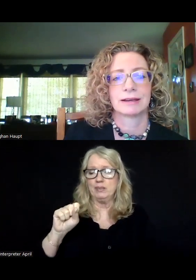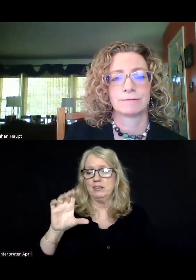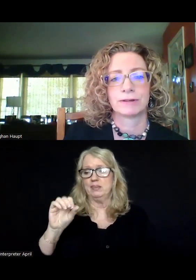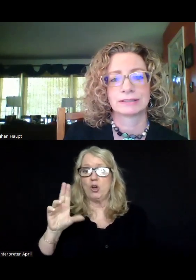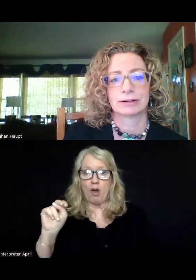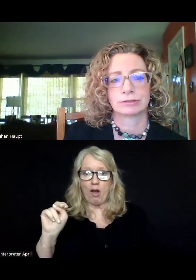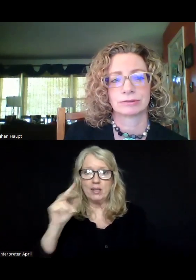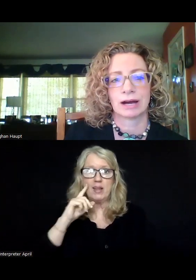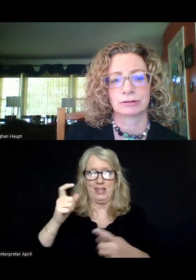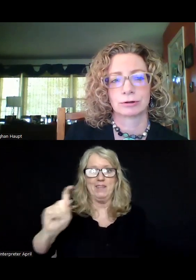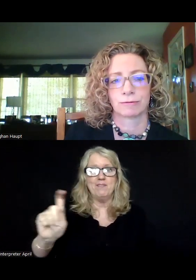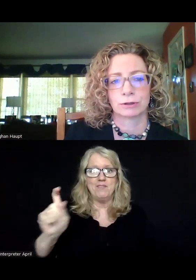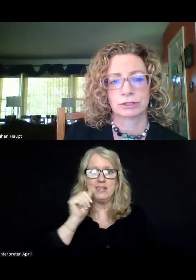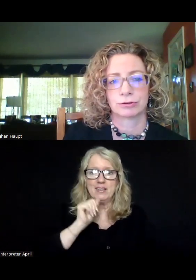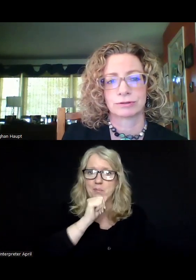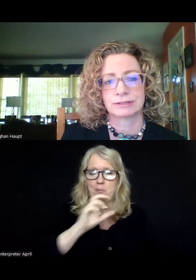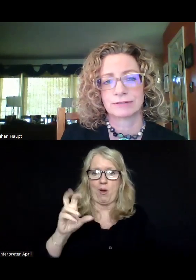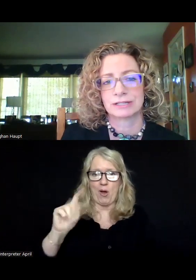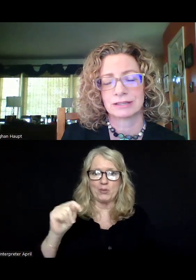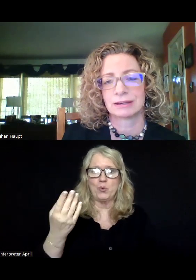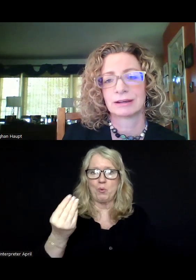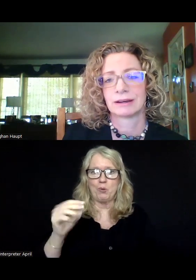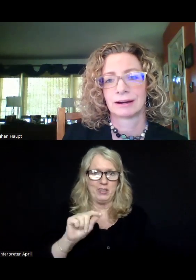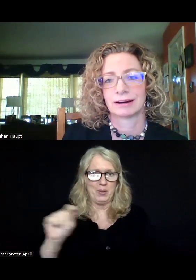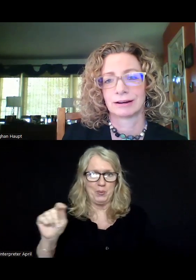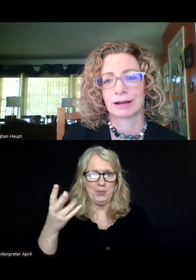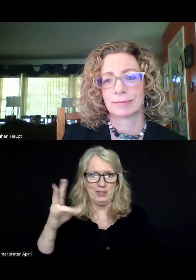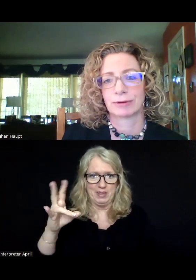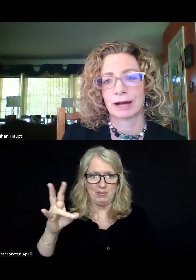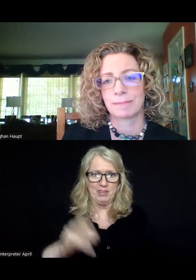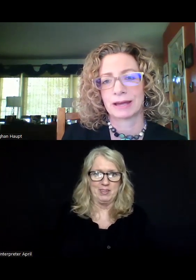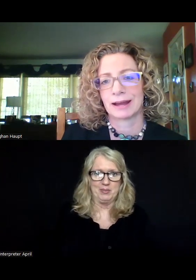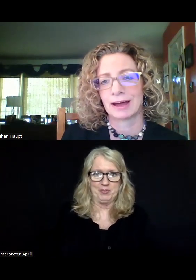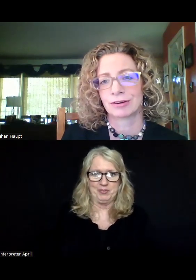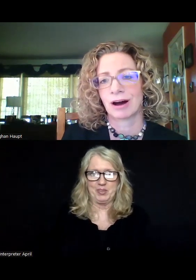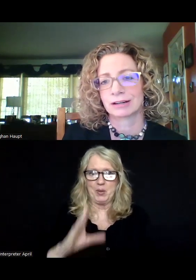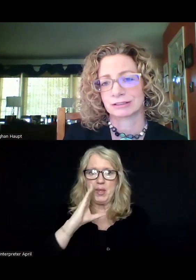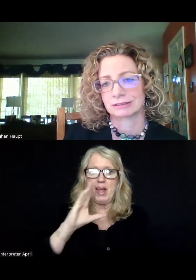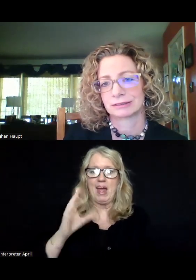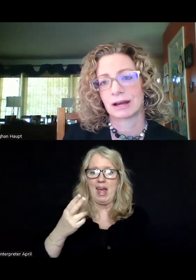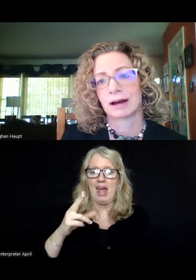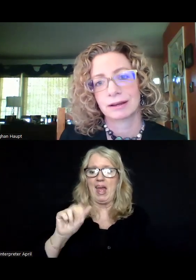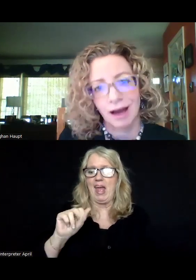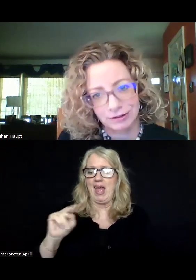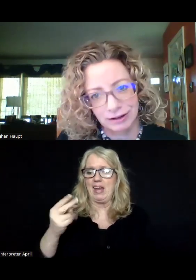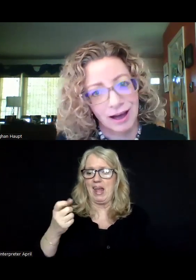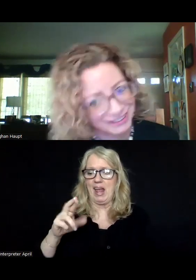place in Phoenix, Arizona, October 14th through the 17th, coming right up. And Heather Honaker,